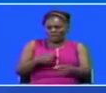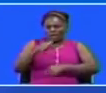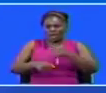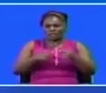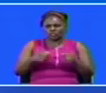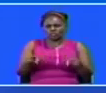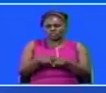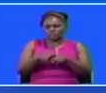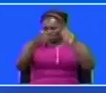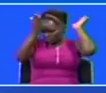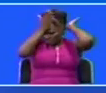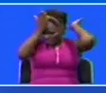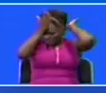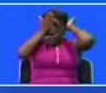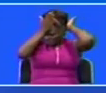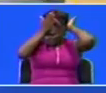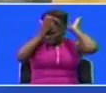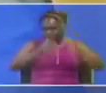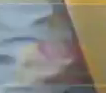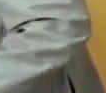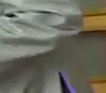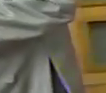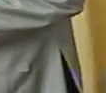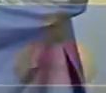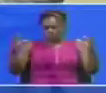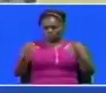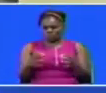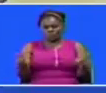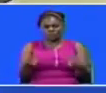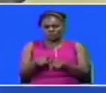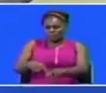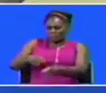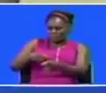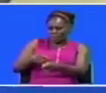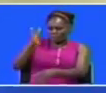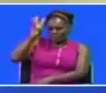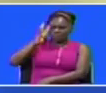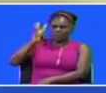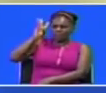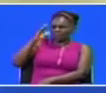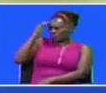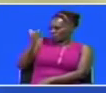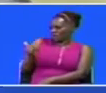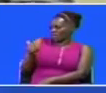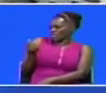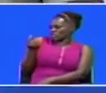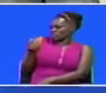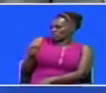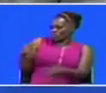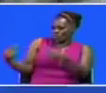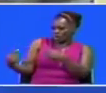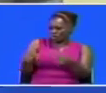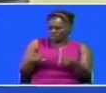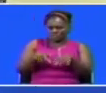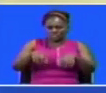as a bishop without borders, end quote. The group also accuses Wabukala of doing little to fight graft as chair